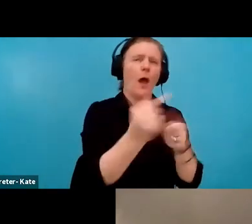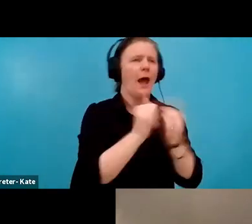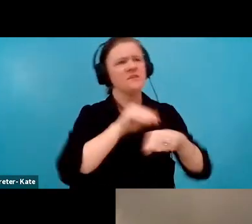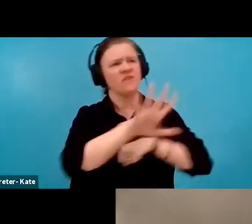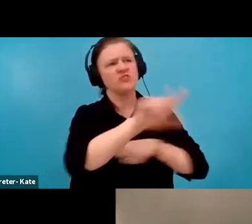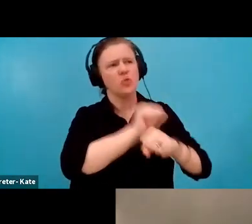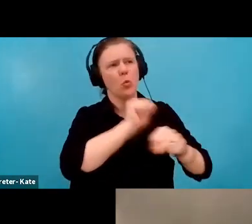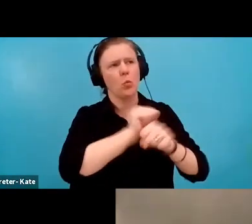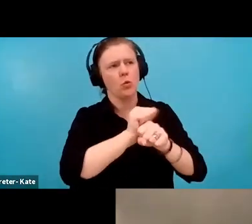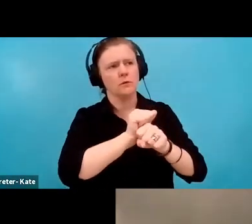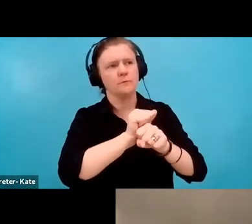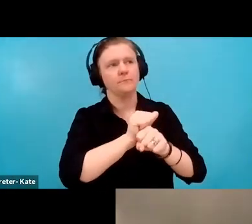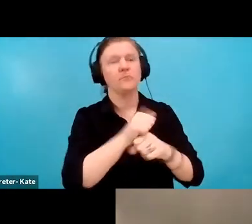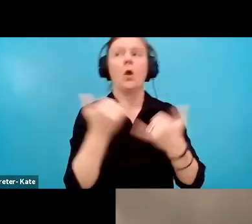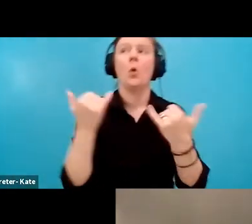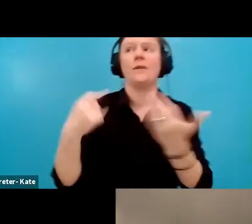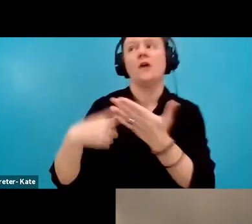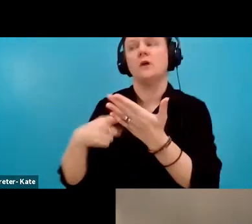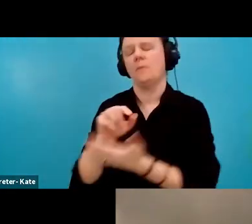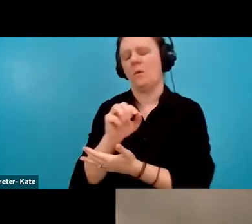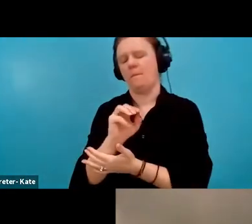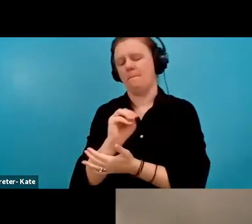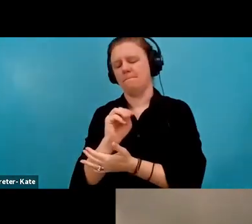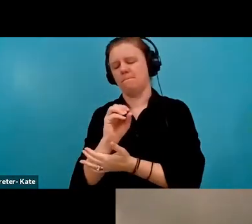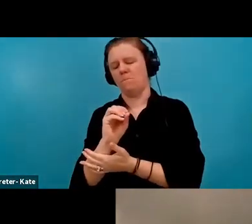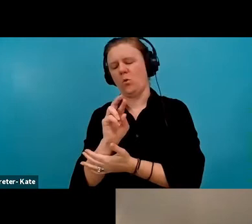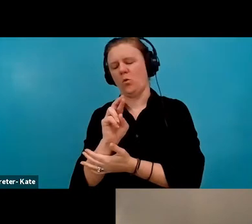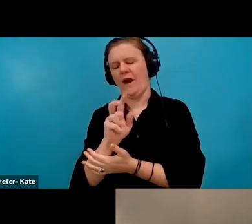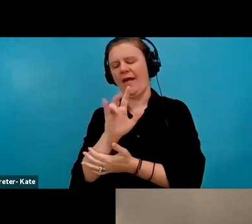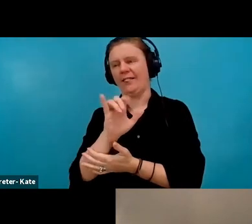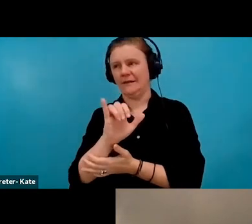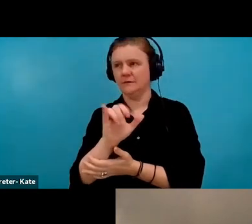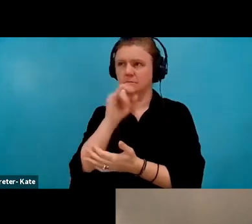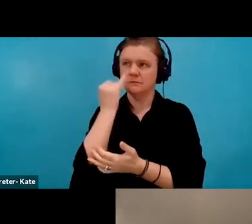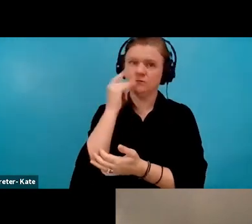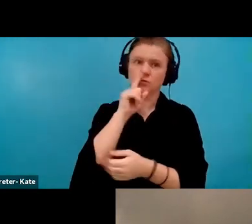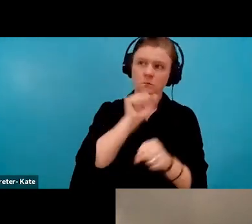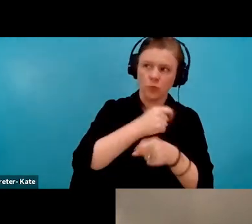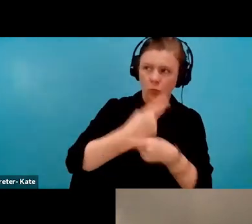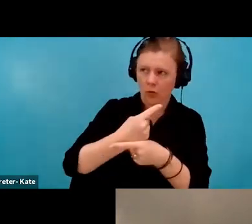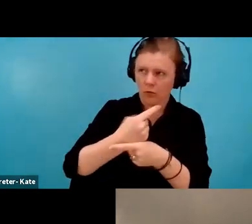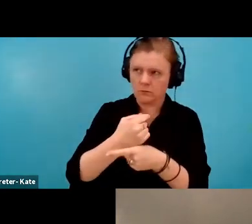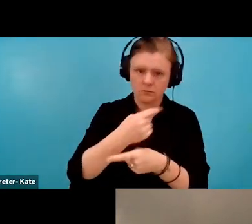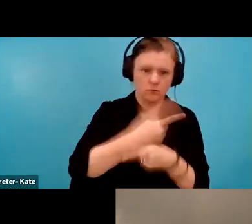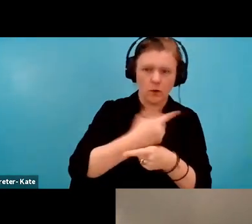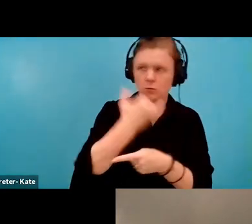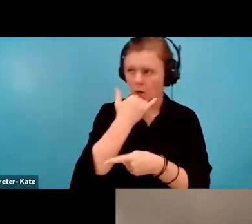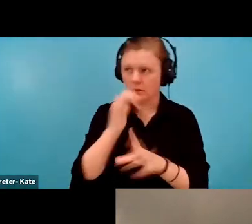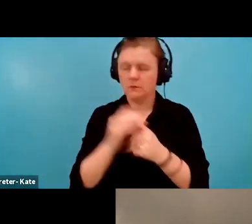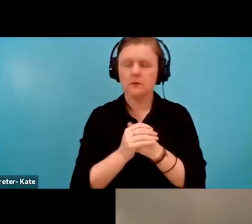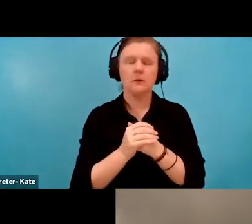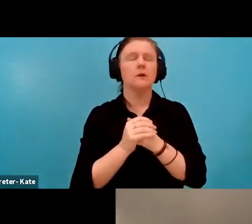the problem of morality. I think that in general, we as people sometimes